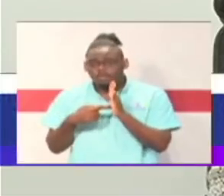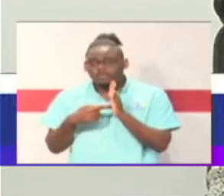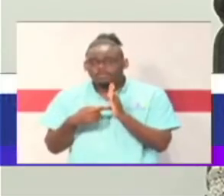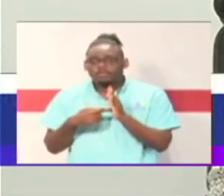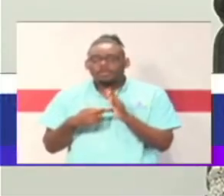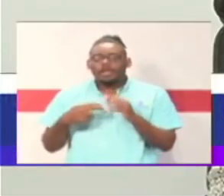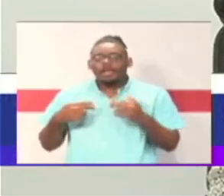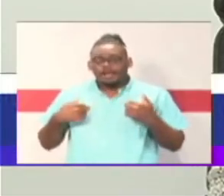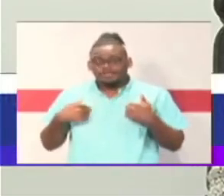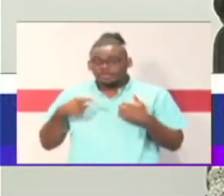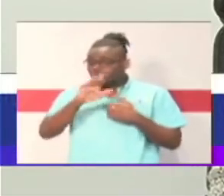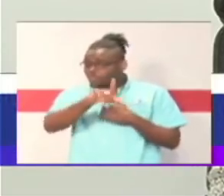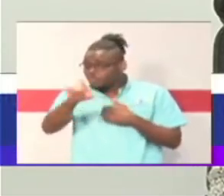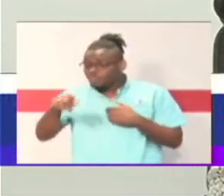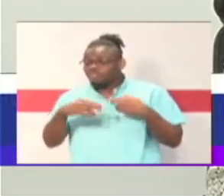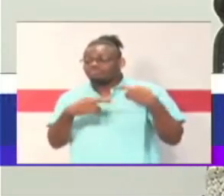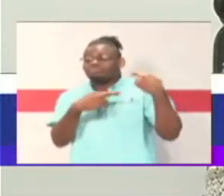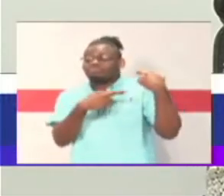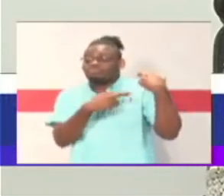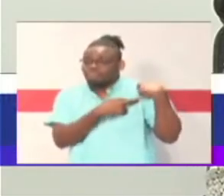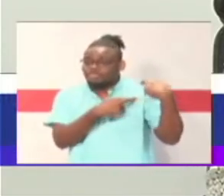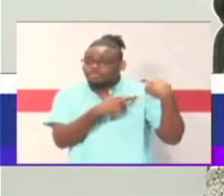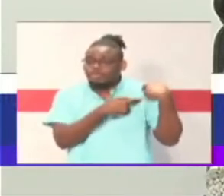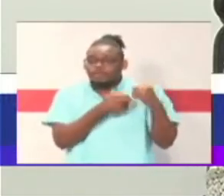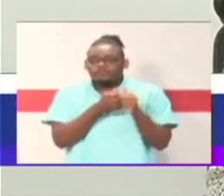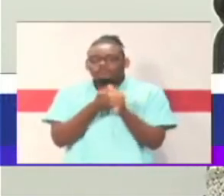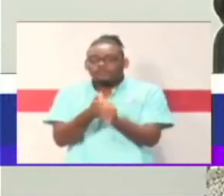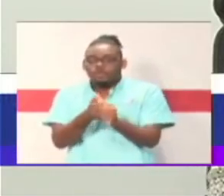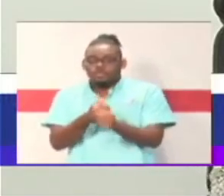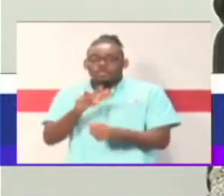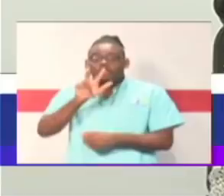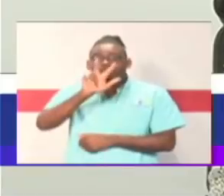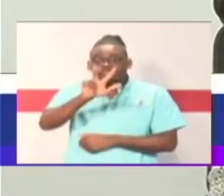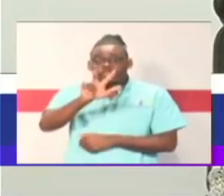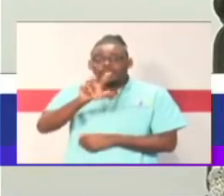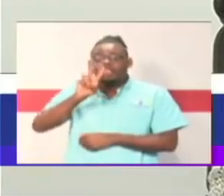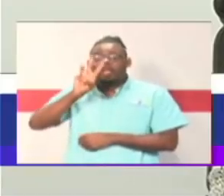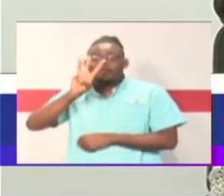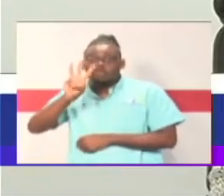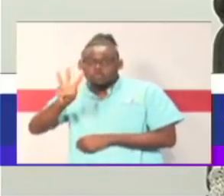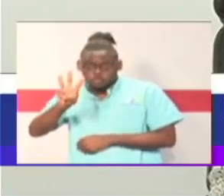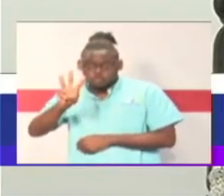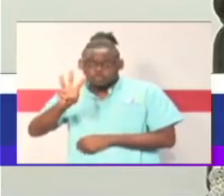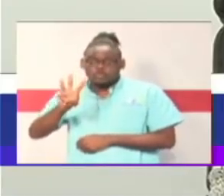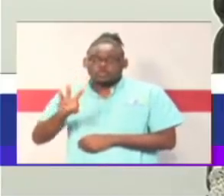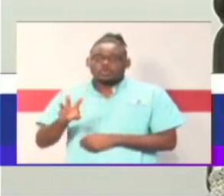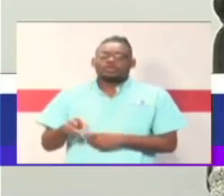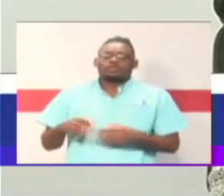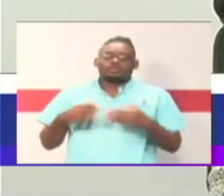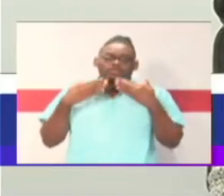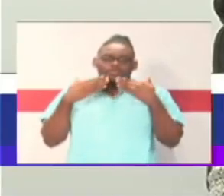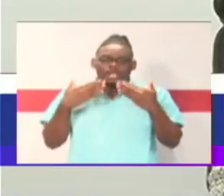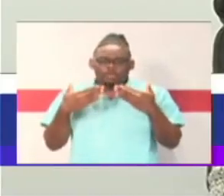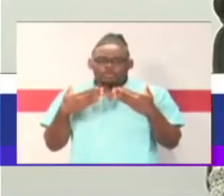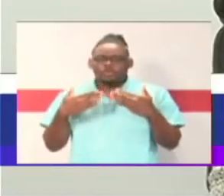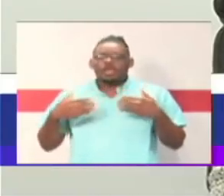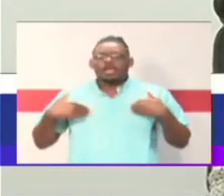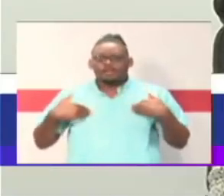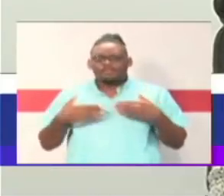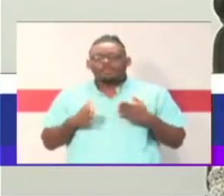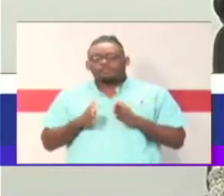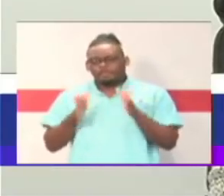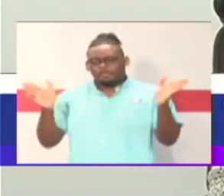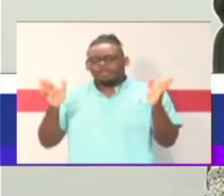following the 3Ws. We also thank you for following the public health regulations. However, we need